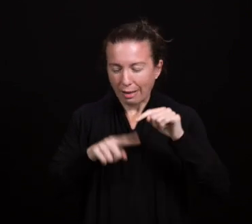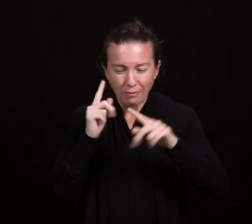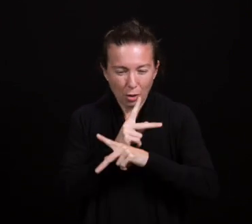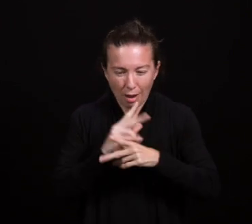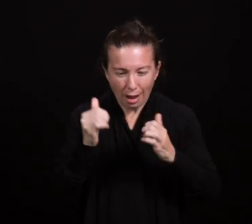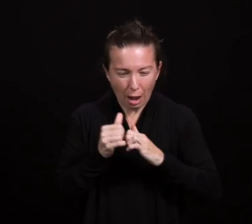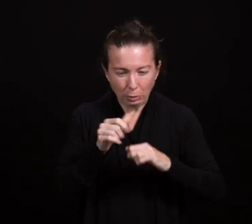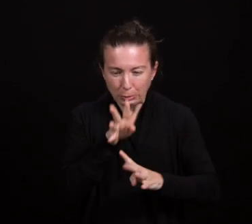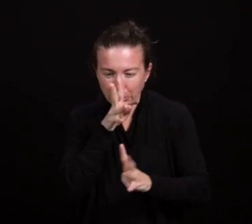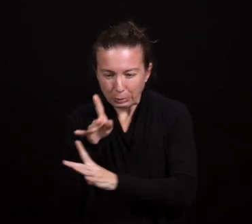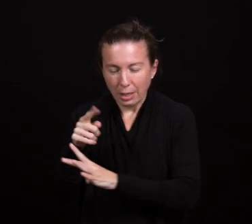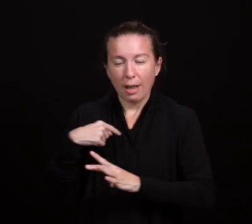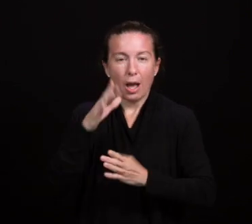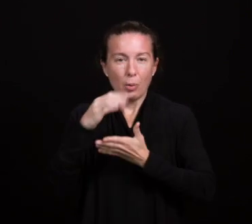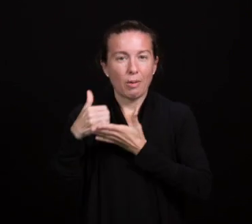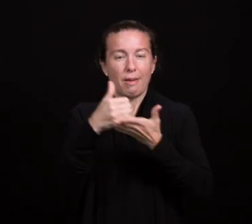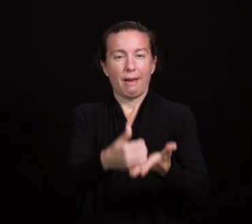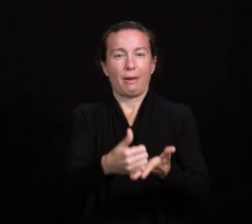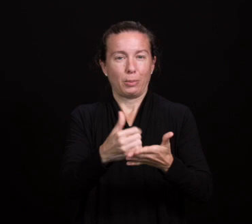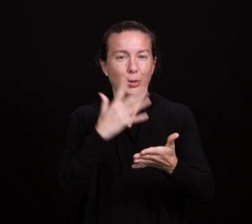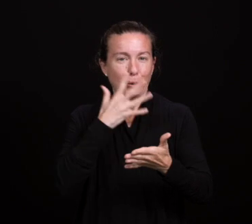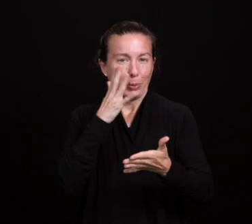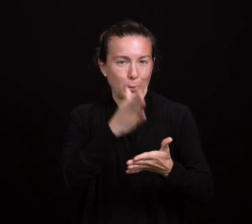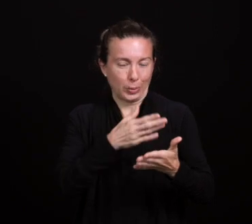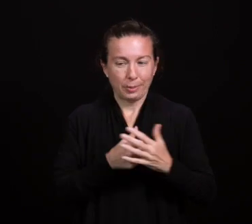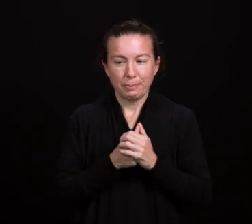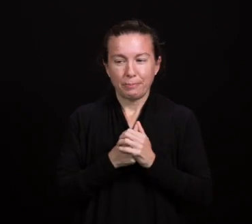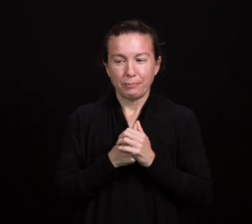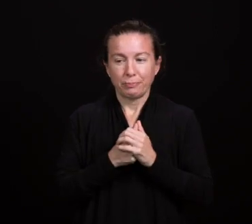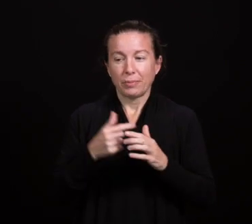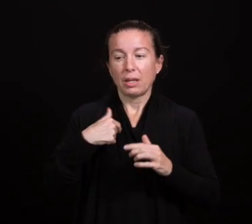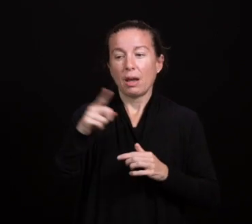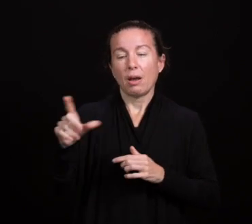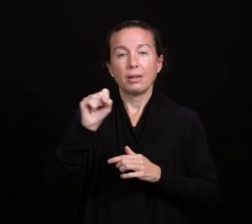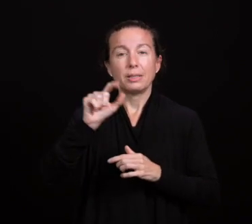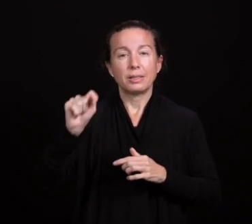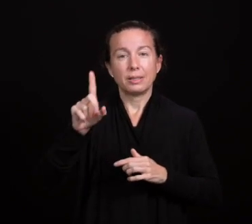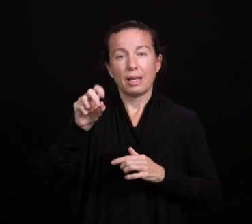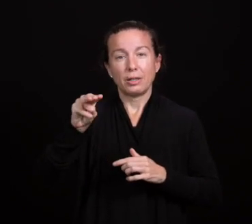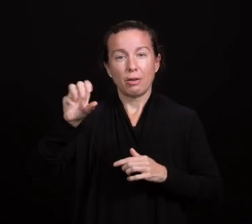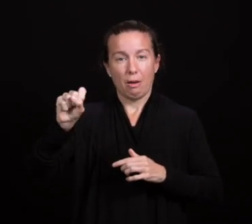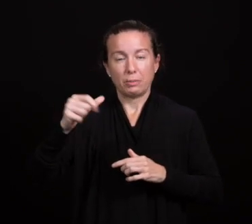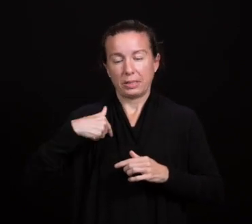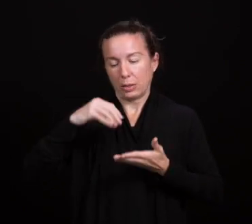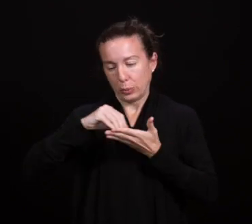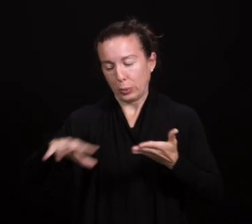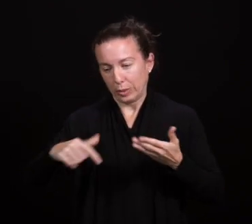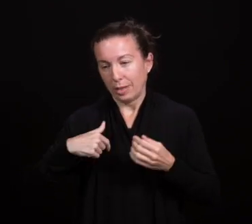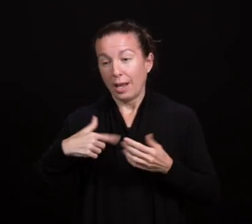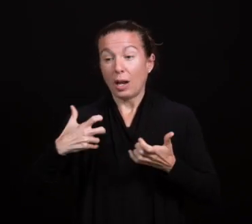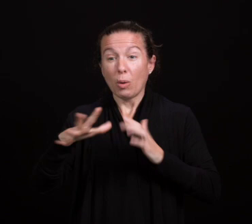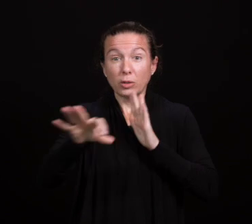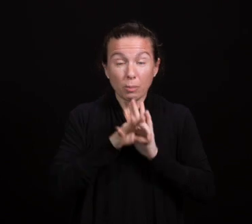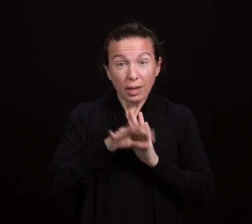Dom's, and I wanted my child to go to St. Dom's. And that was a really hard decision to go private versus public,